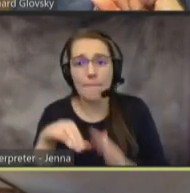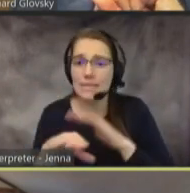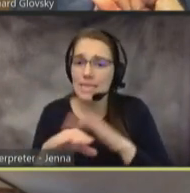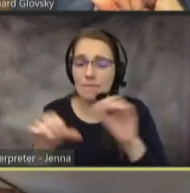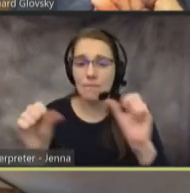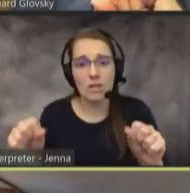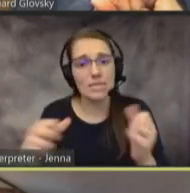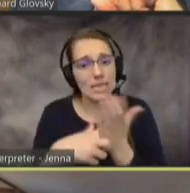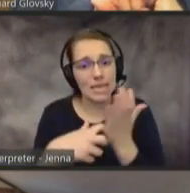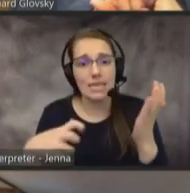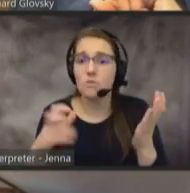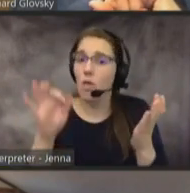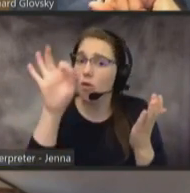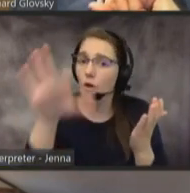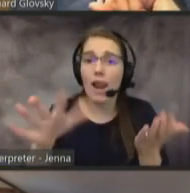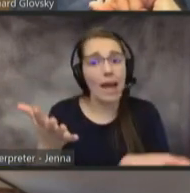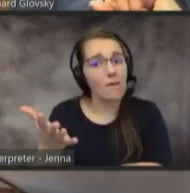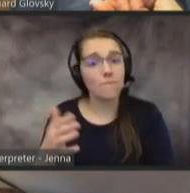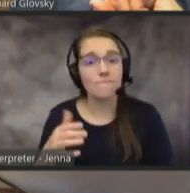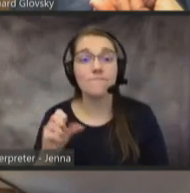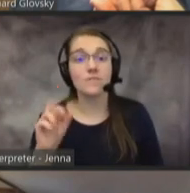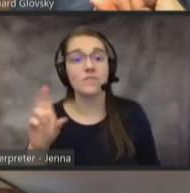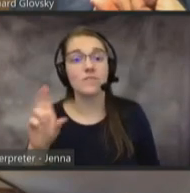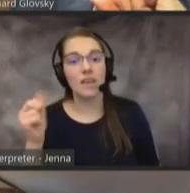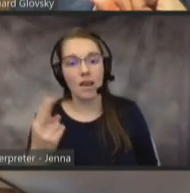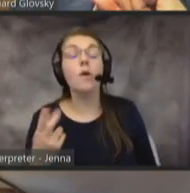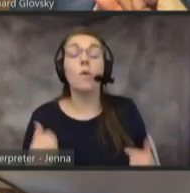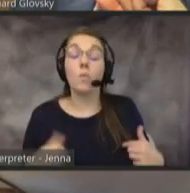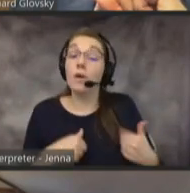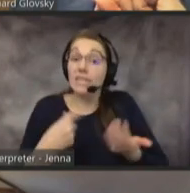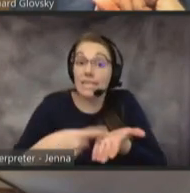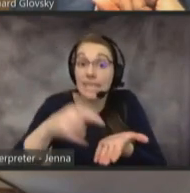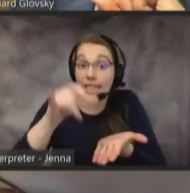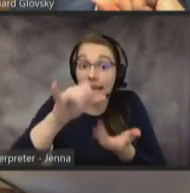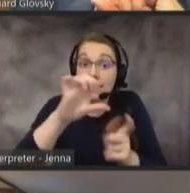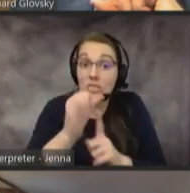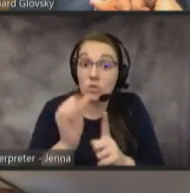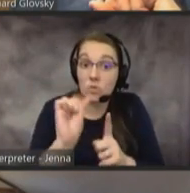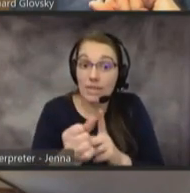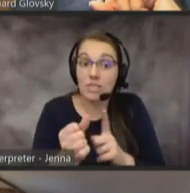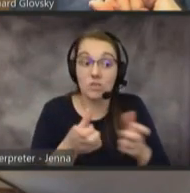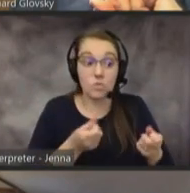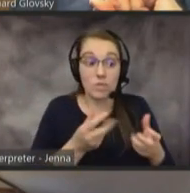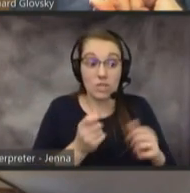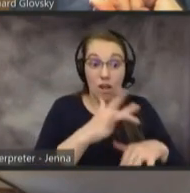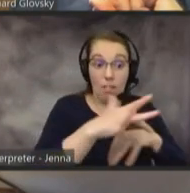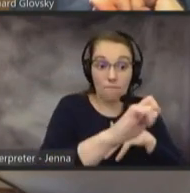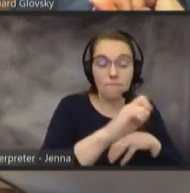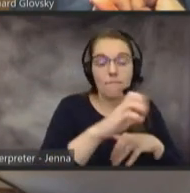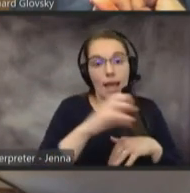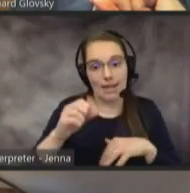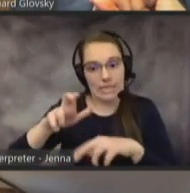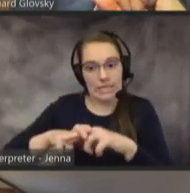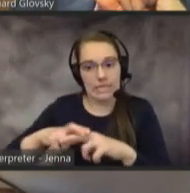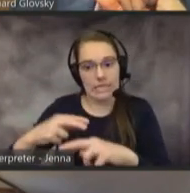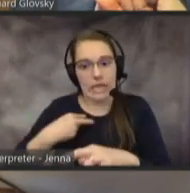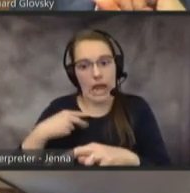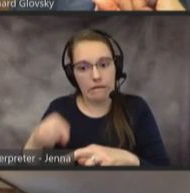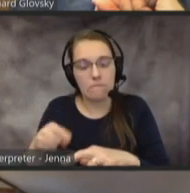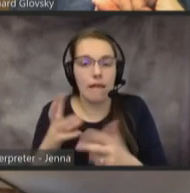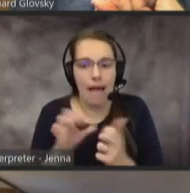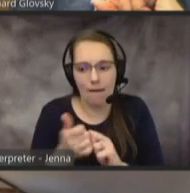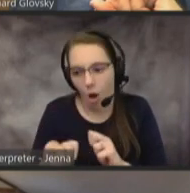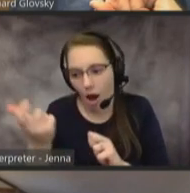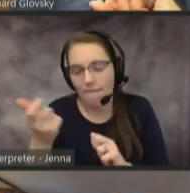possibility? It's something that we're having conversations about. So we're aware of the issue and